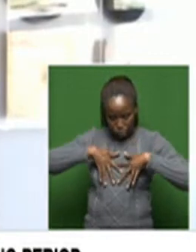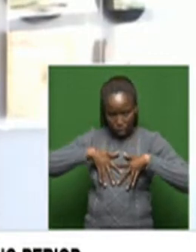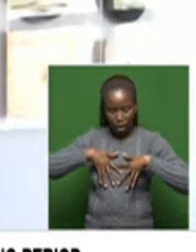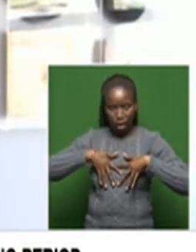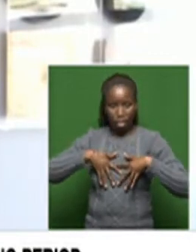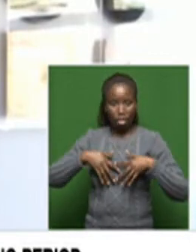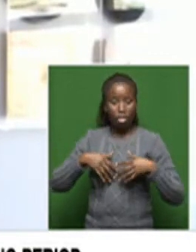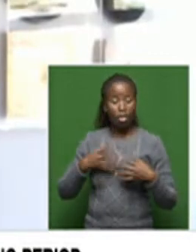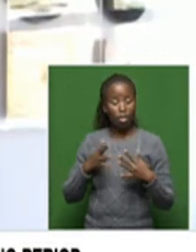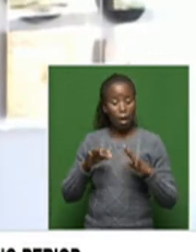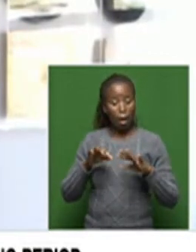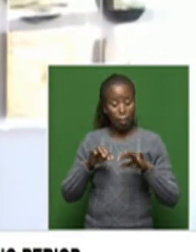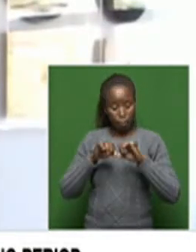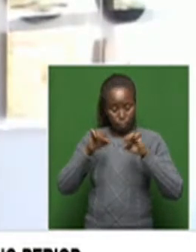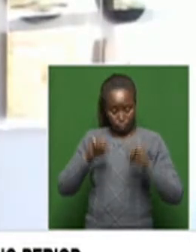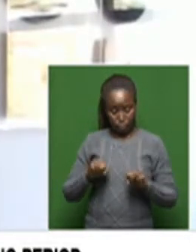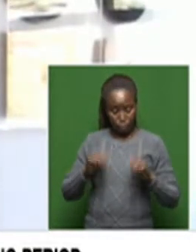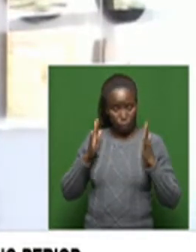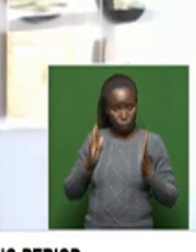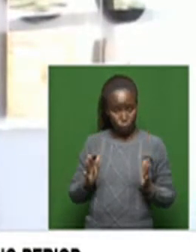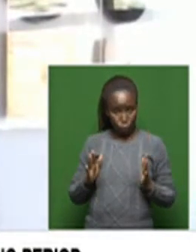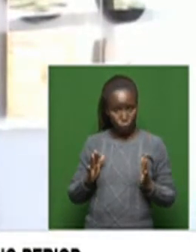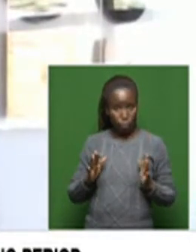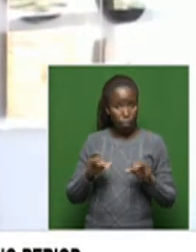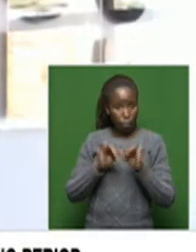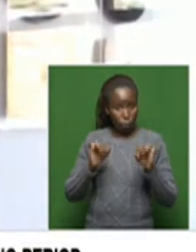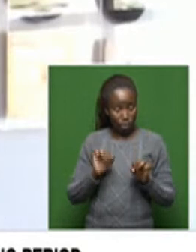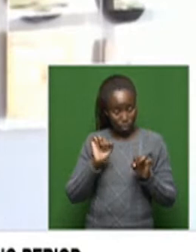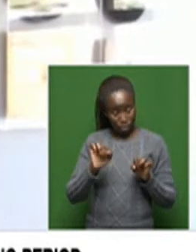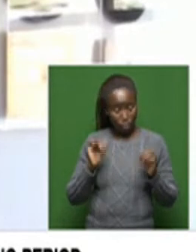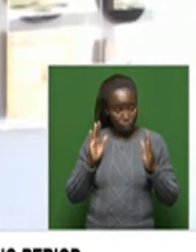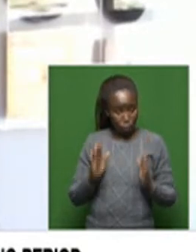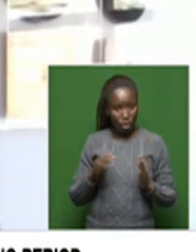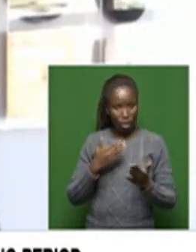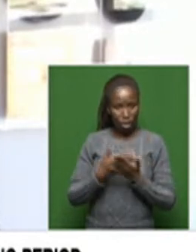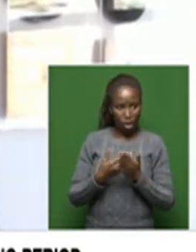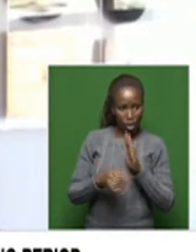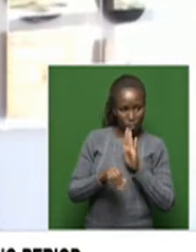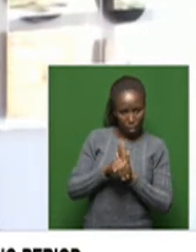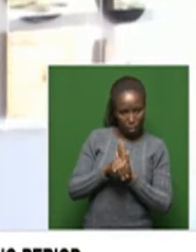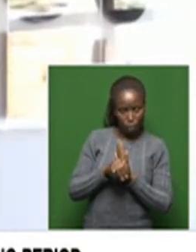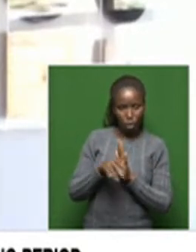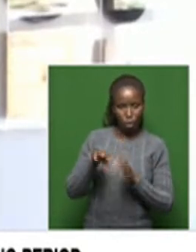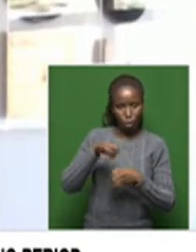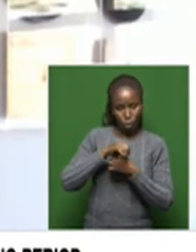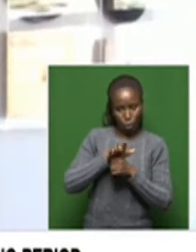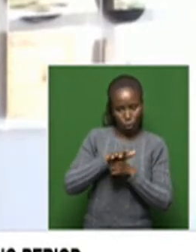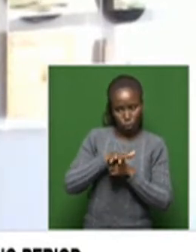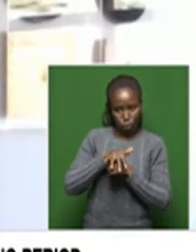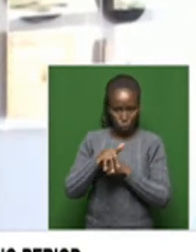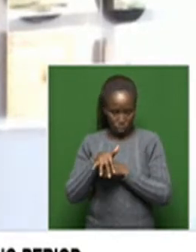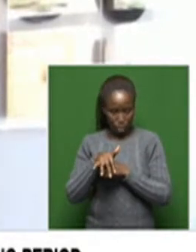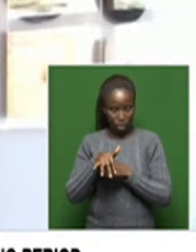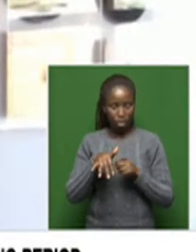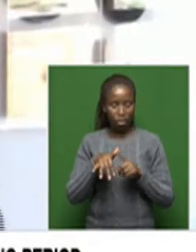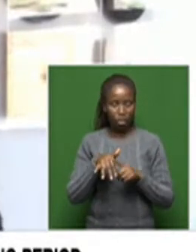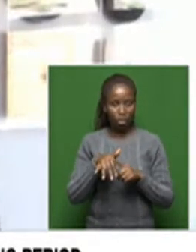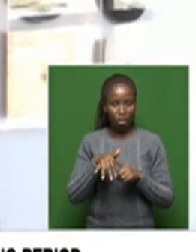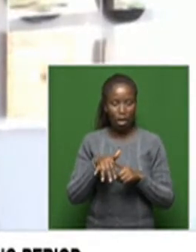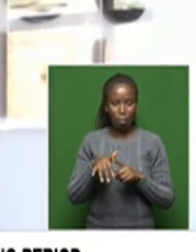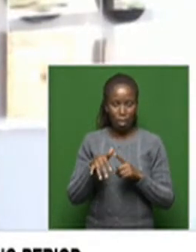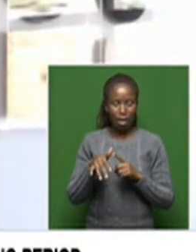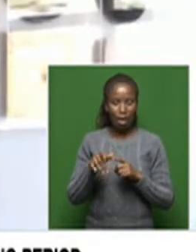the body's immune system into recognizing the COVID-19 virus. And that's how that vaccine works. Now,